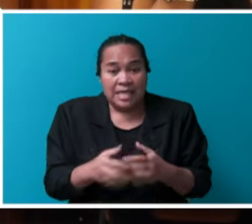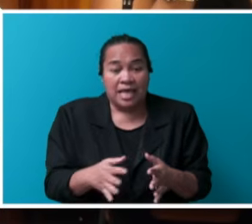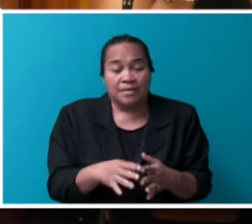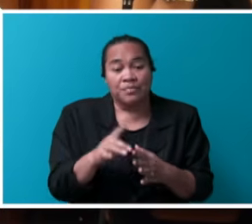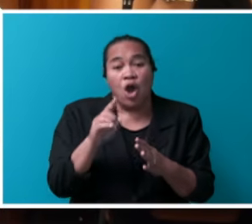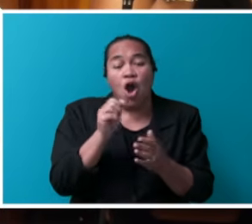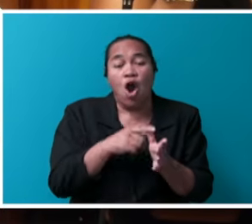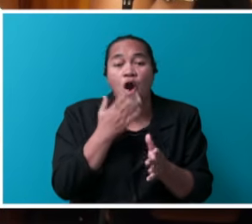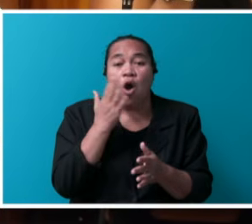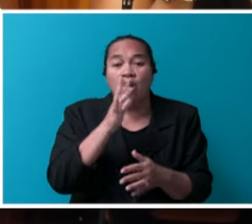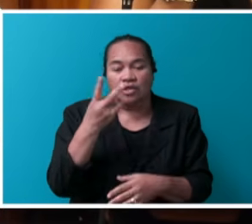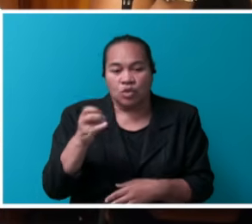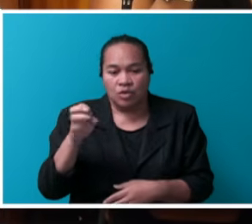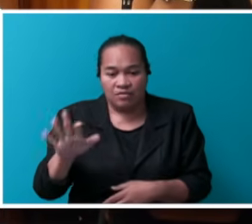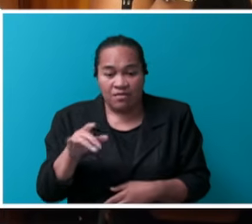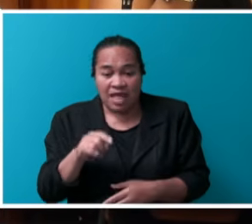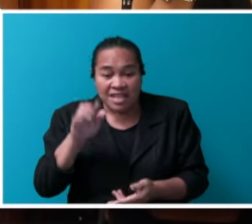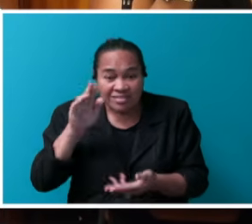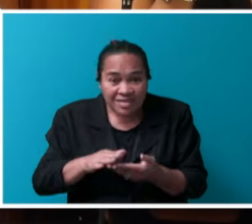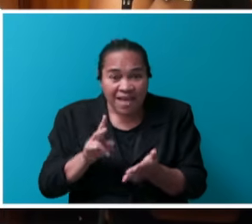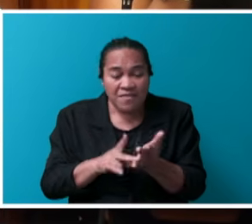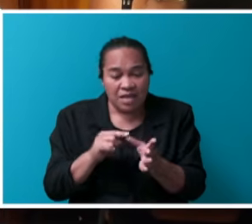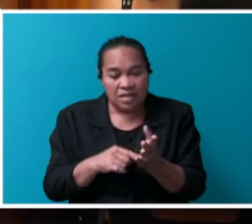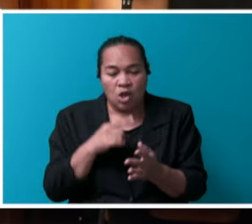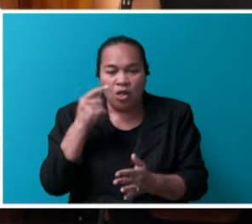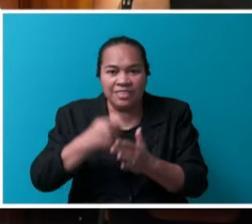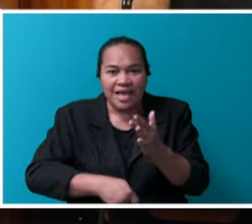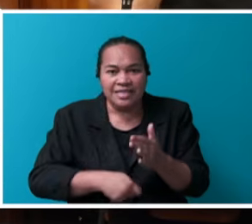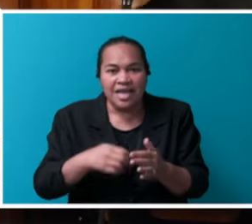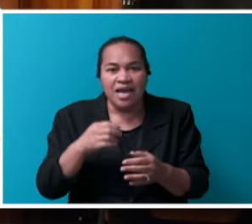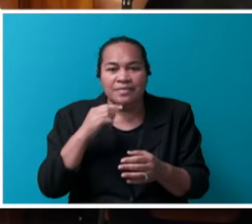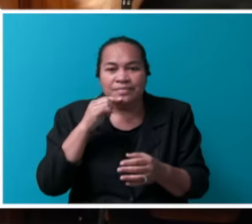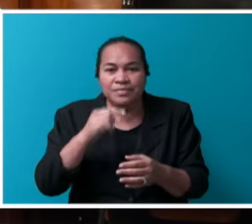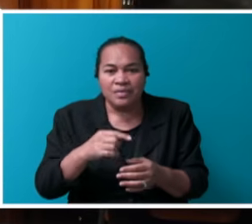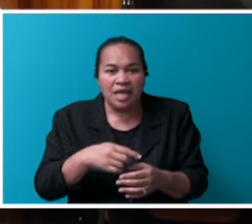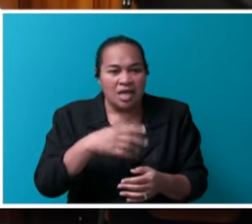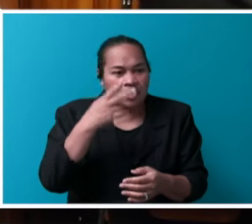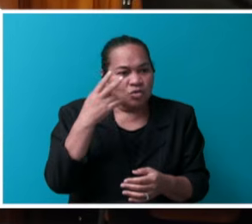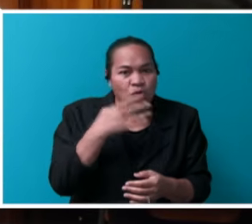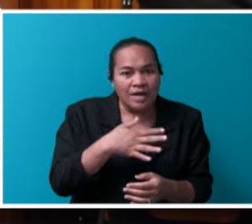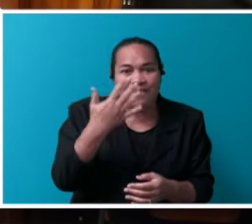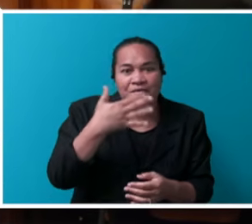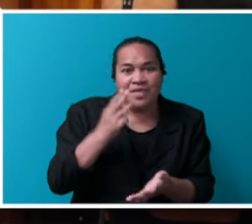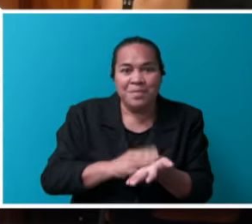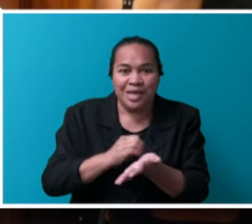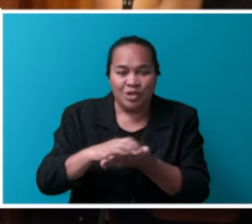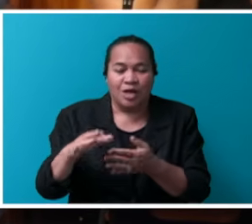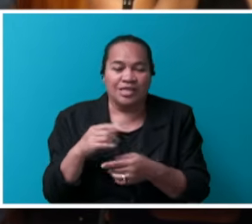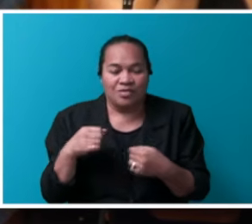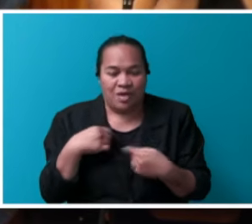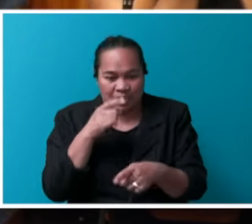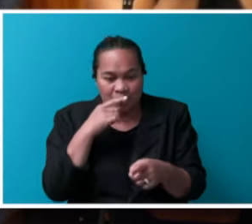This reduction in VAT will deliver tax relief of $250 million to our people. This is in addition to